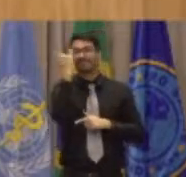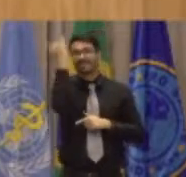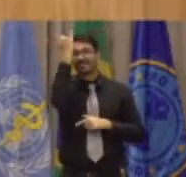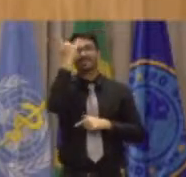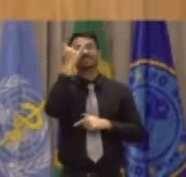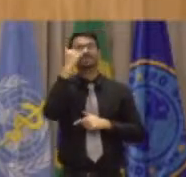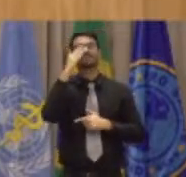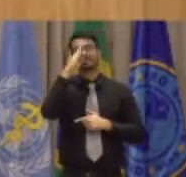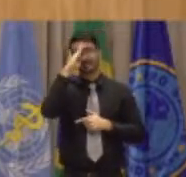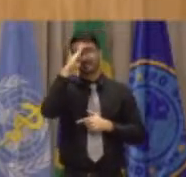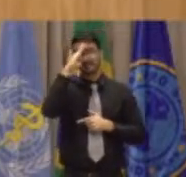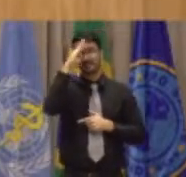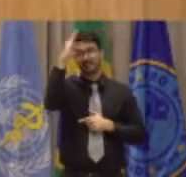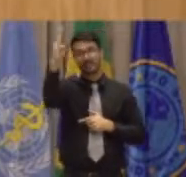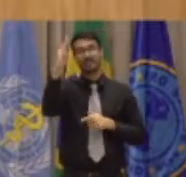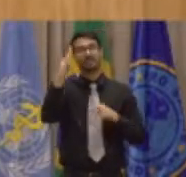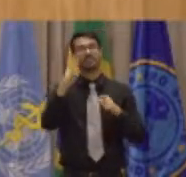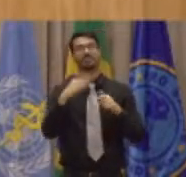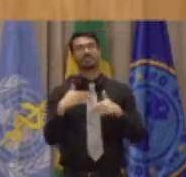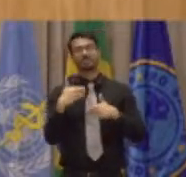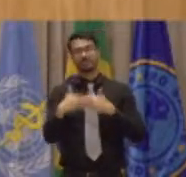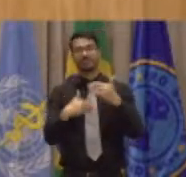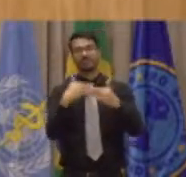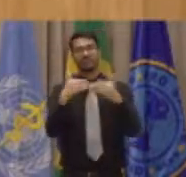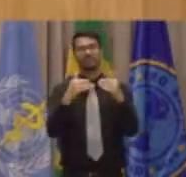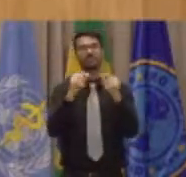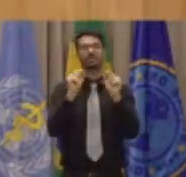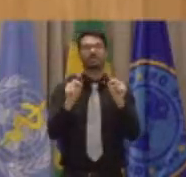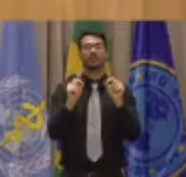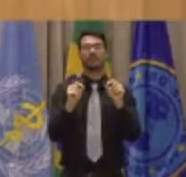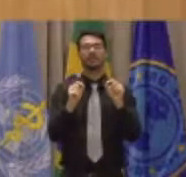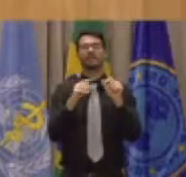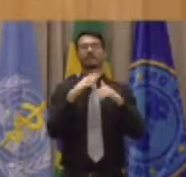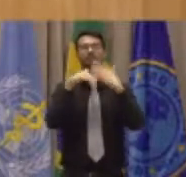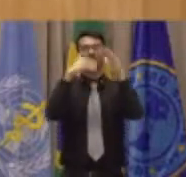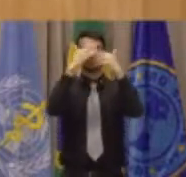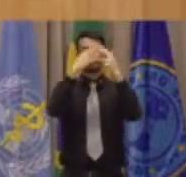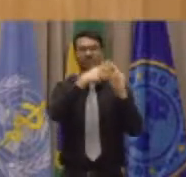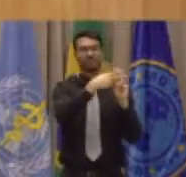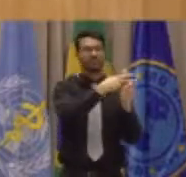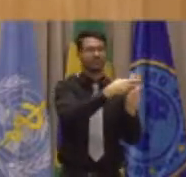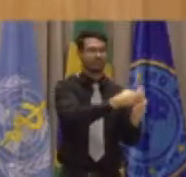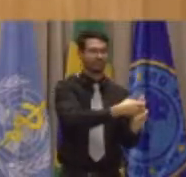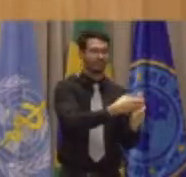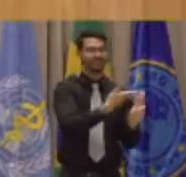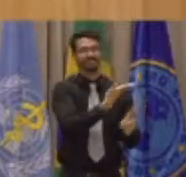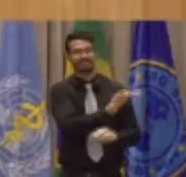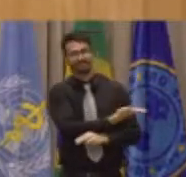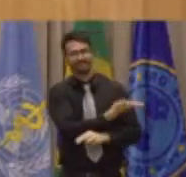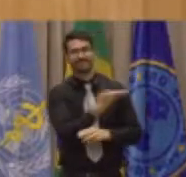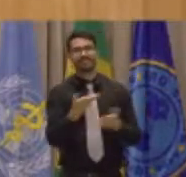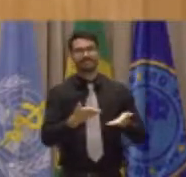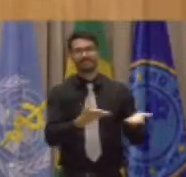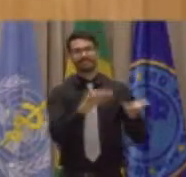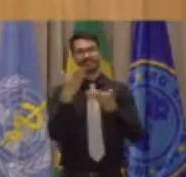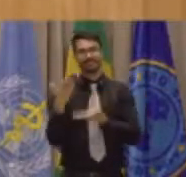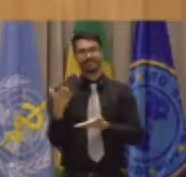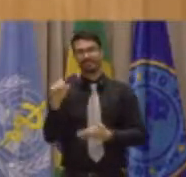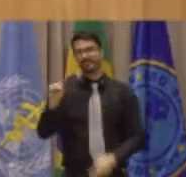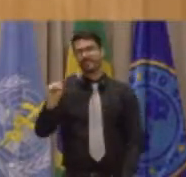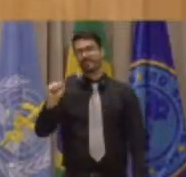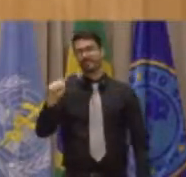was essential to develop the environment of SUS. I give the floor